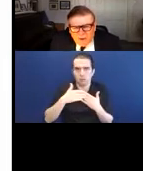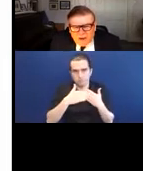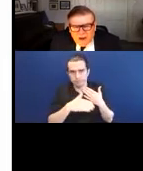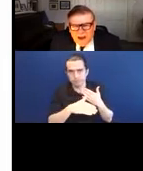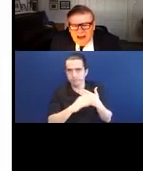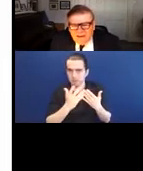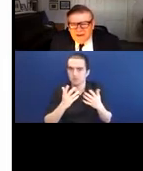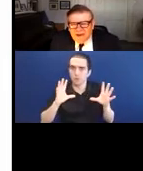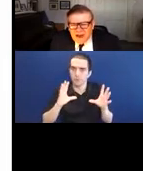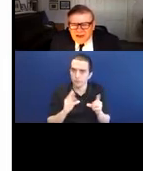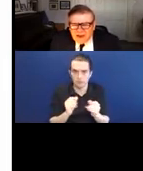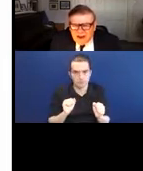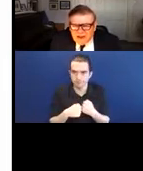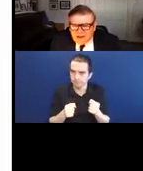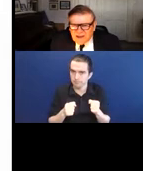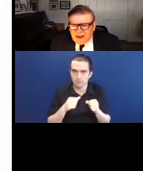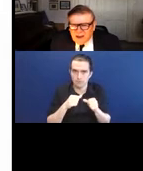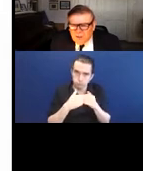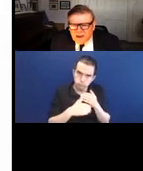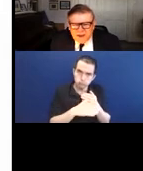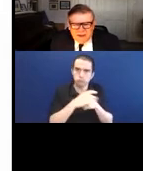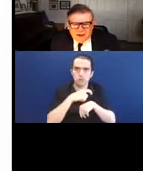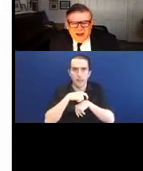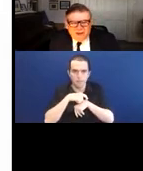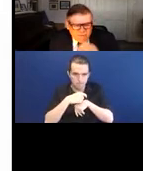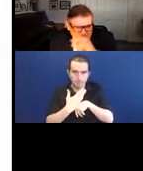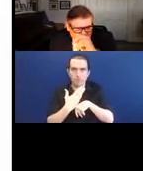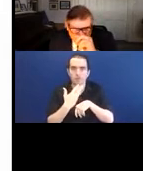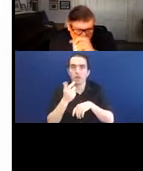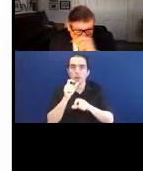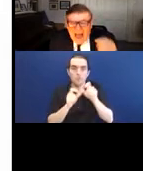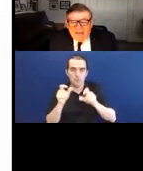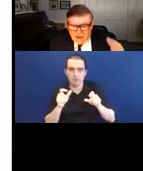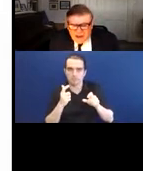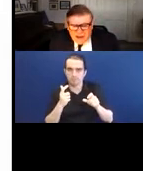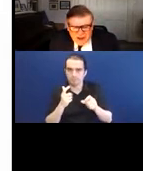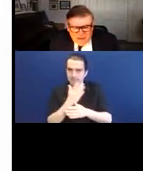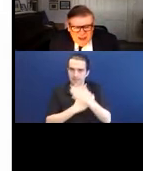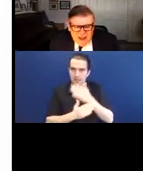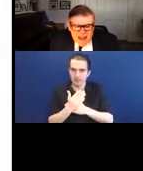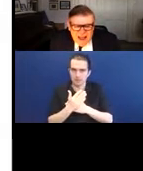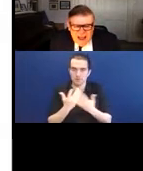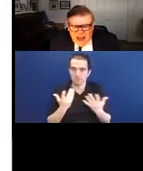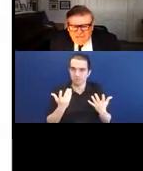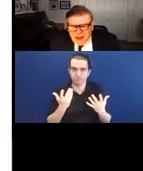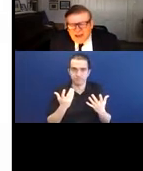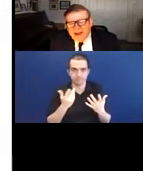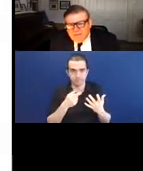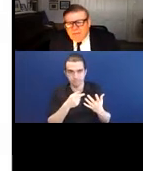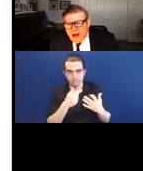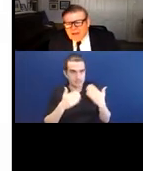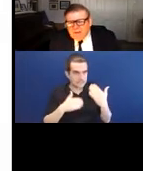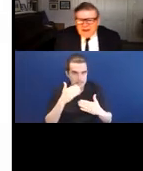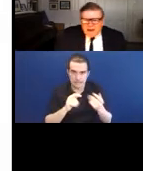We also have unique stressors that could worsen mental health of people who already have this condition. And research